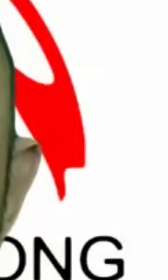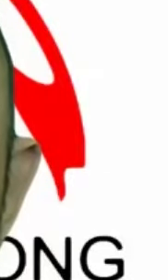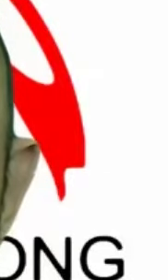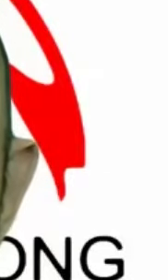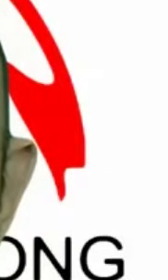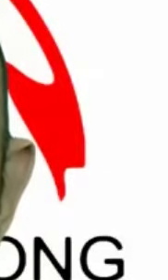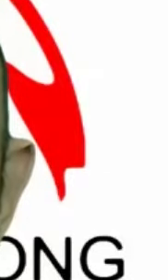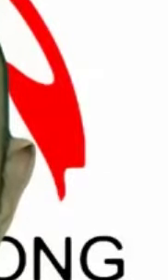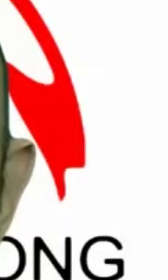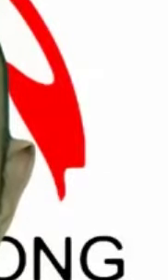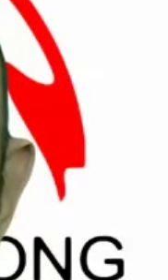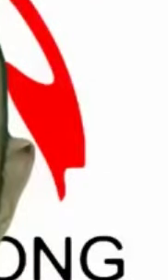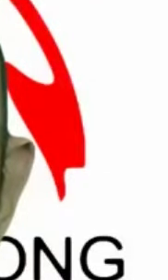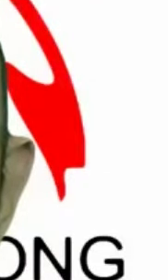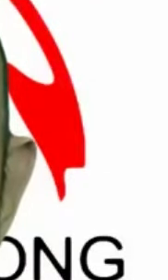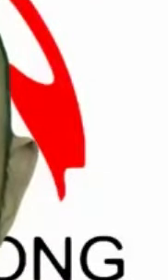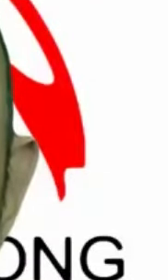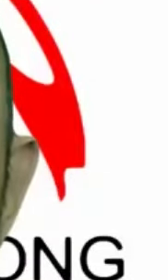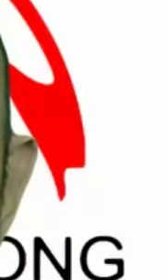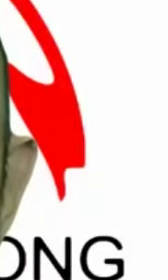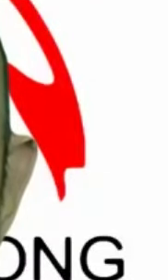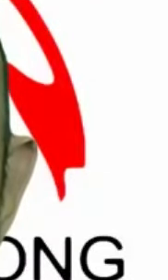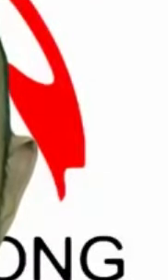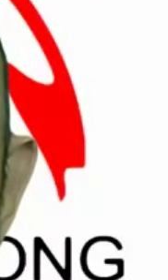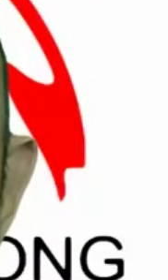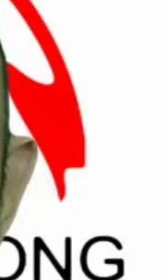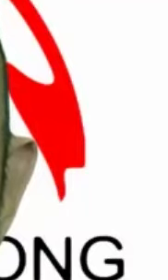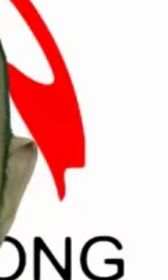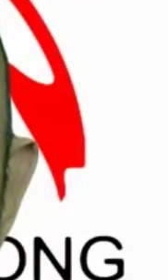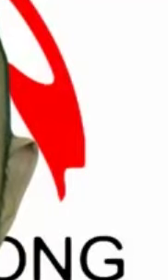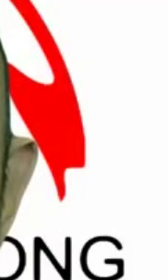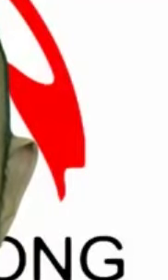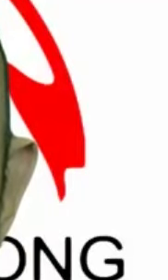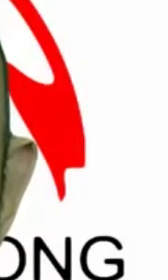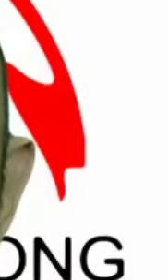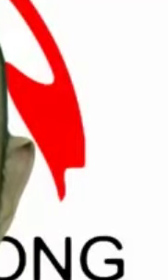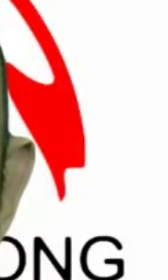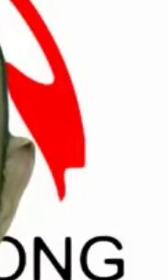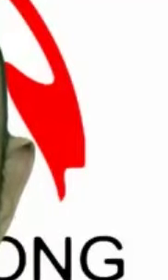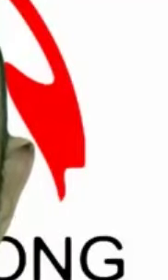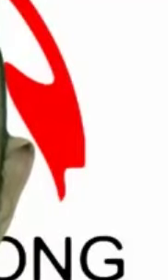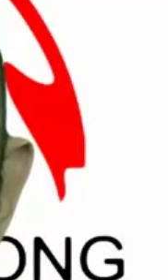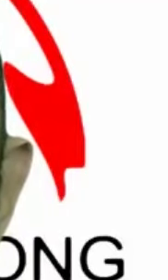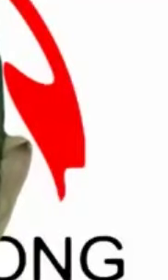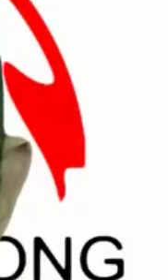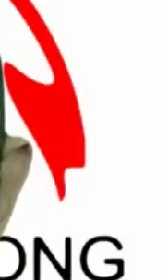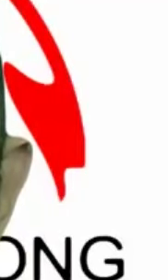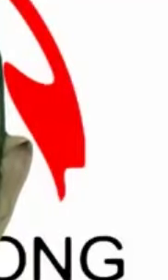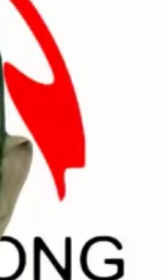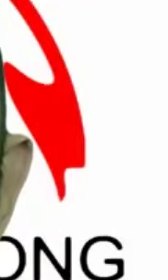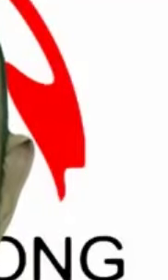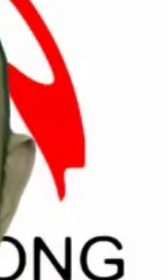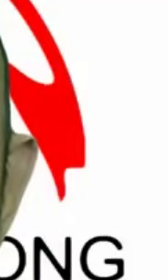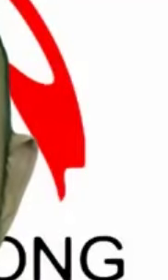say that there's no natural disaster, what we have been creating is the conditions that make those disasters